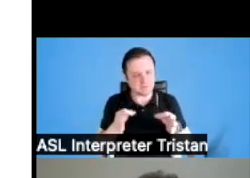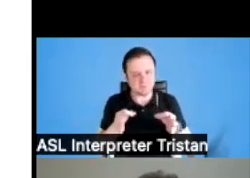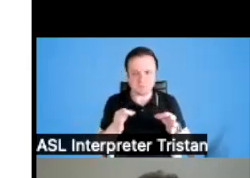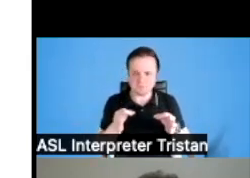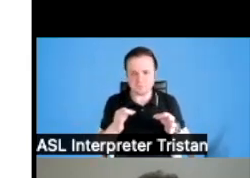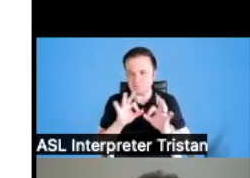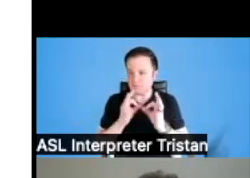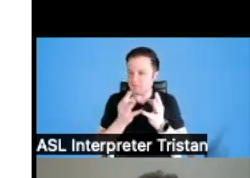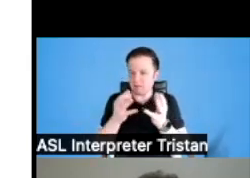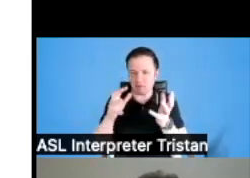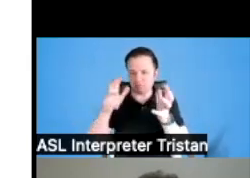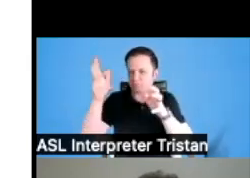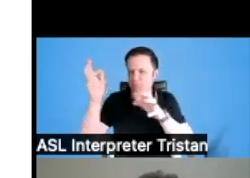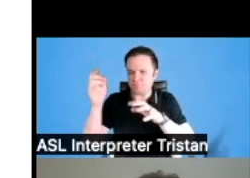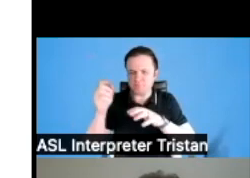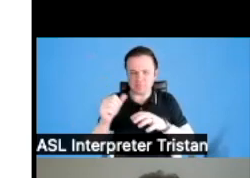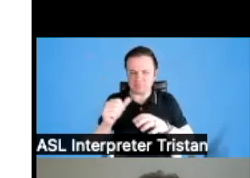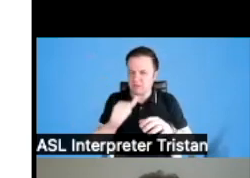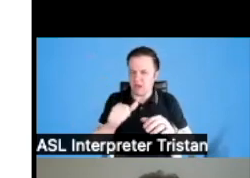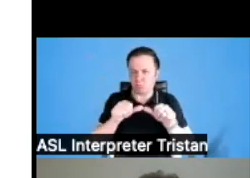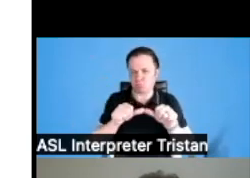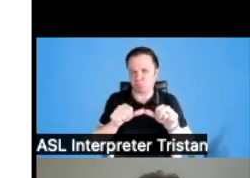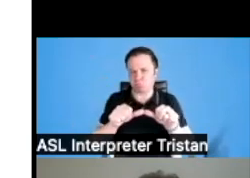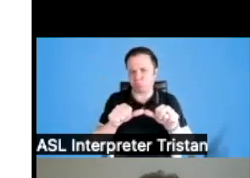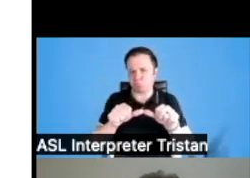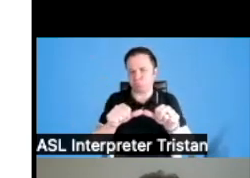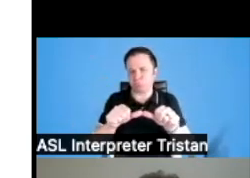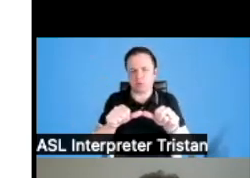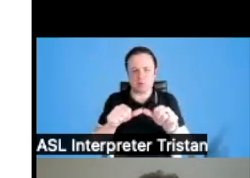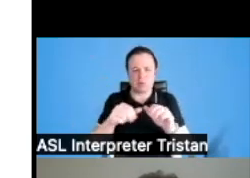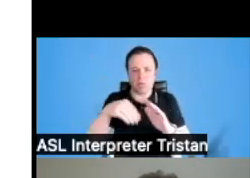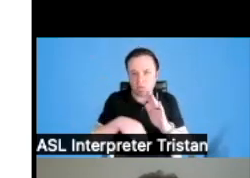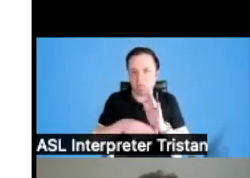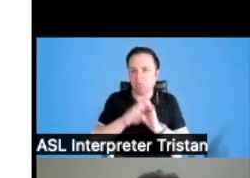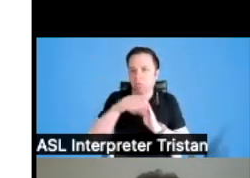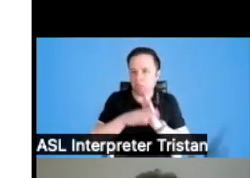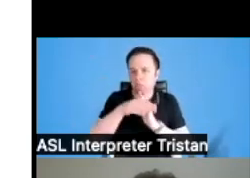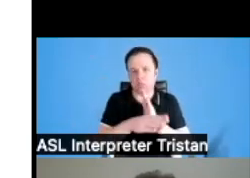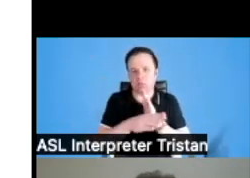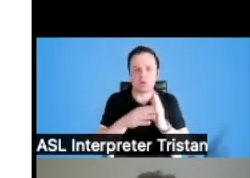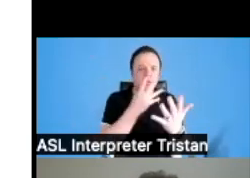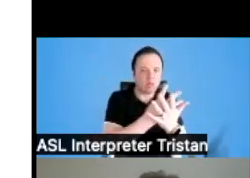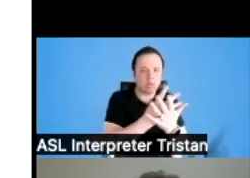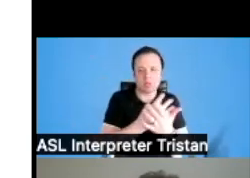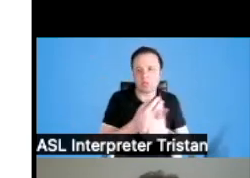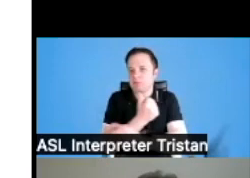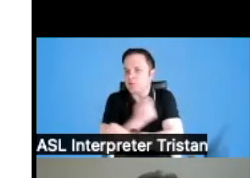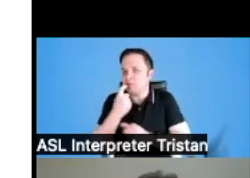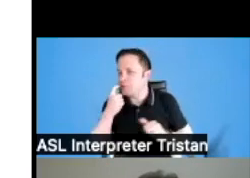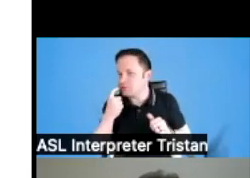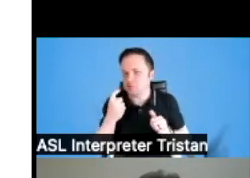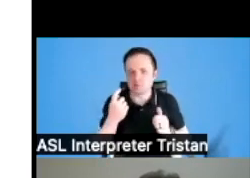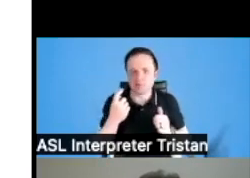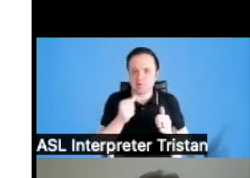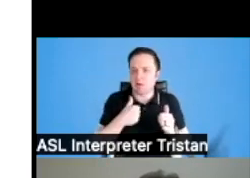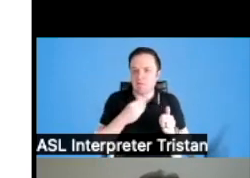family disruption and instability due to addiction or incarceration or homelessness, or occasionally they just mentioned